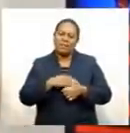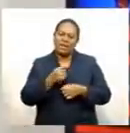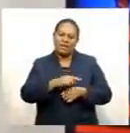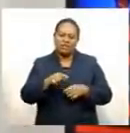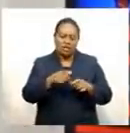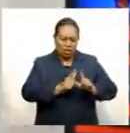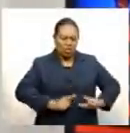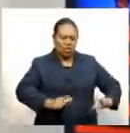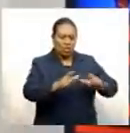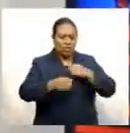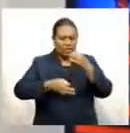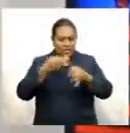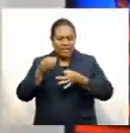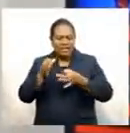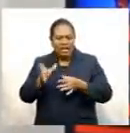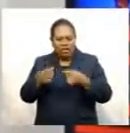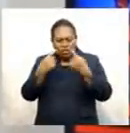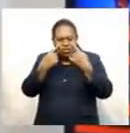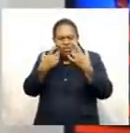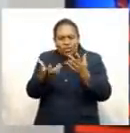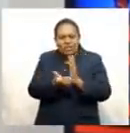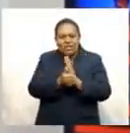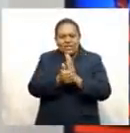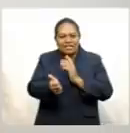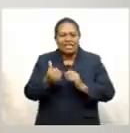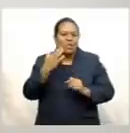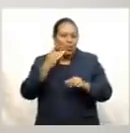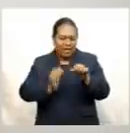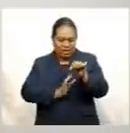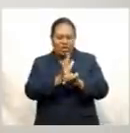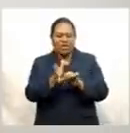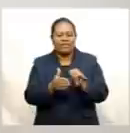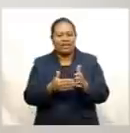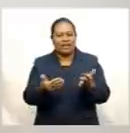local singers to showcase their talent even during a pandemic.